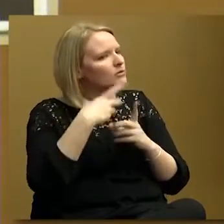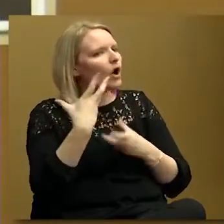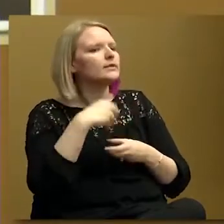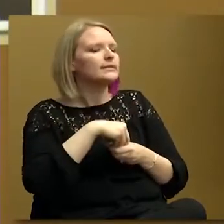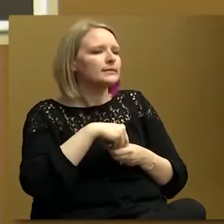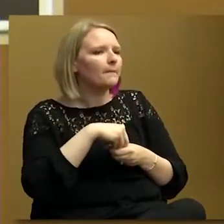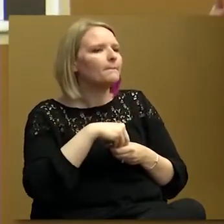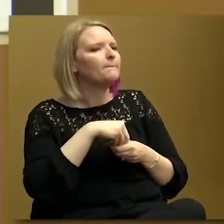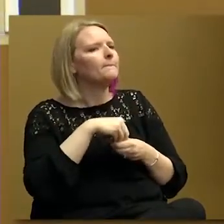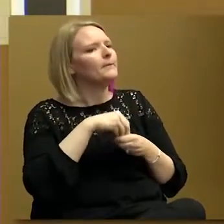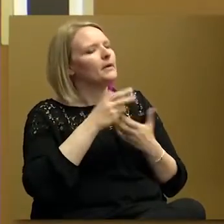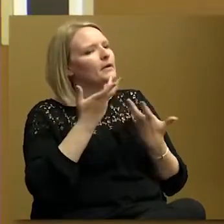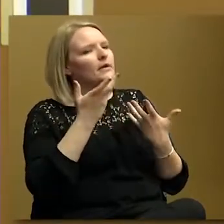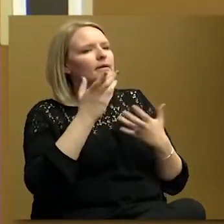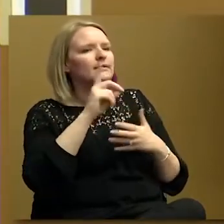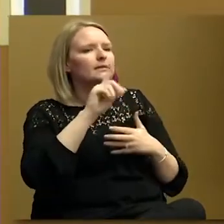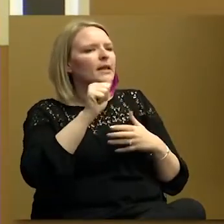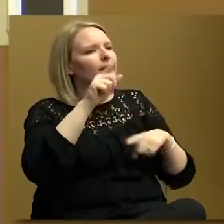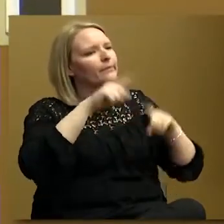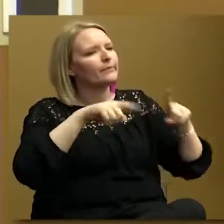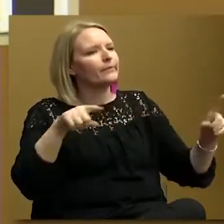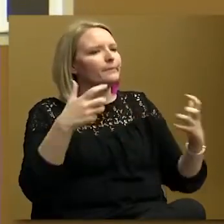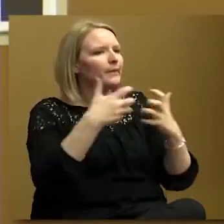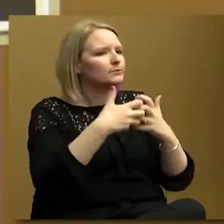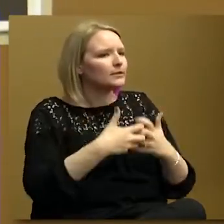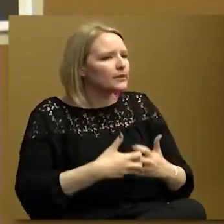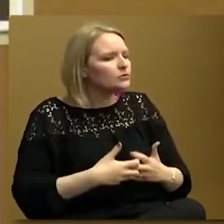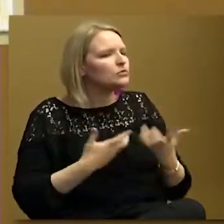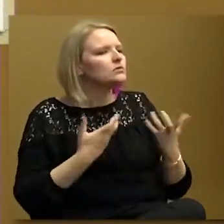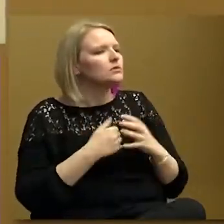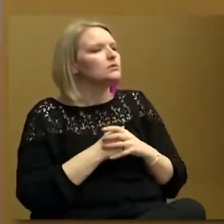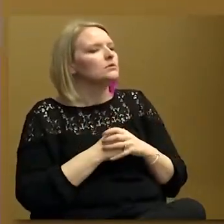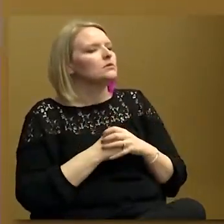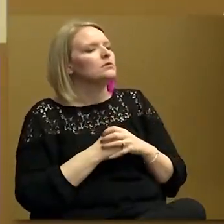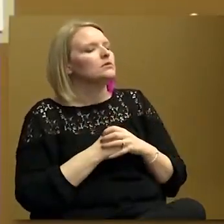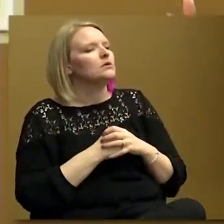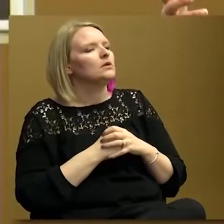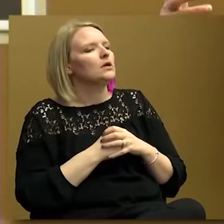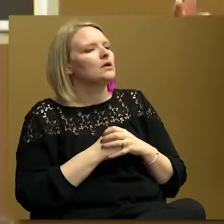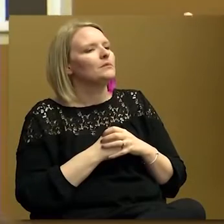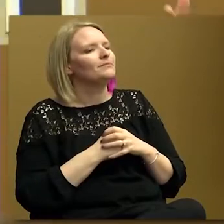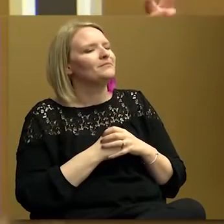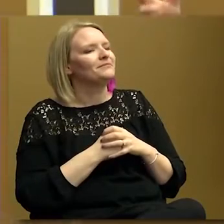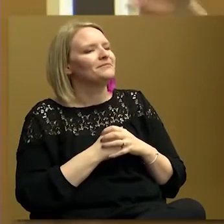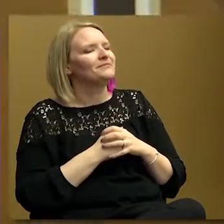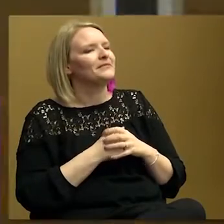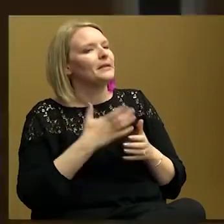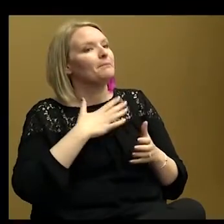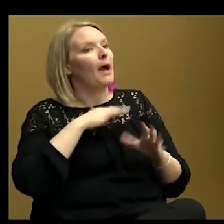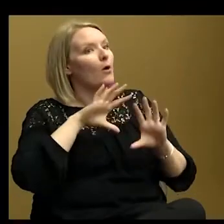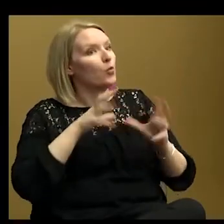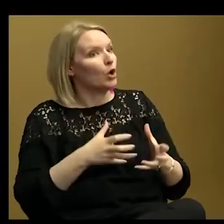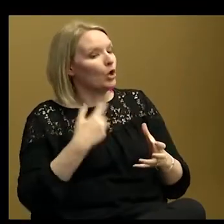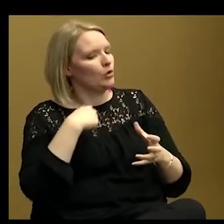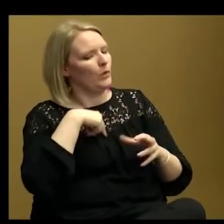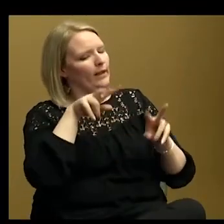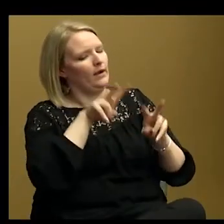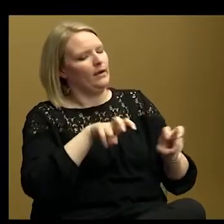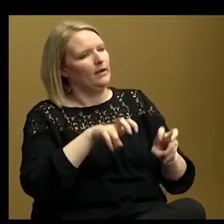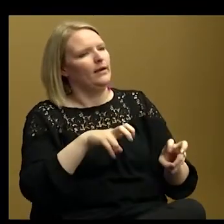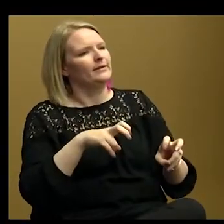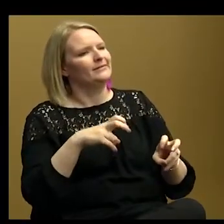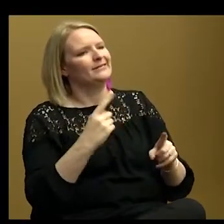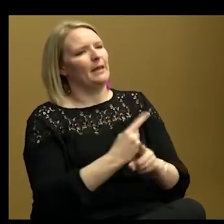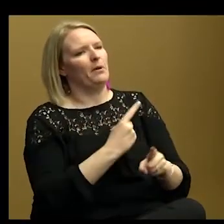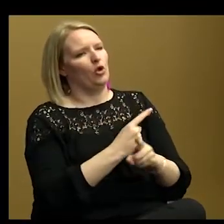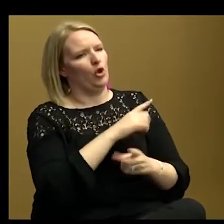and, all those mixes and matches that we get with kids. You know, in my world, we look at typical learning